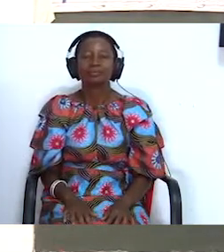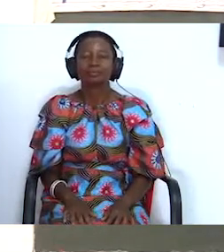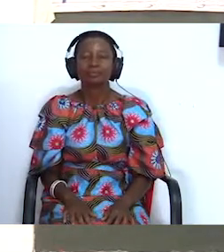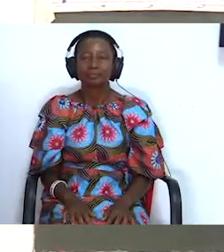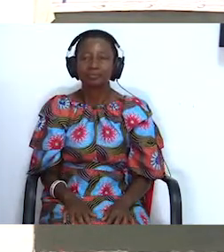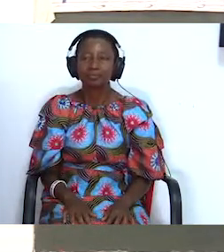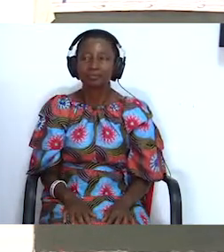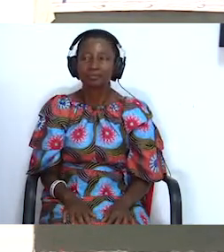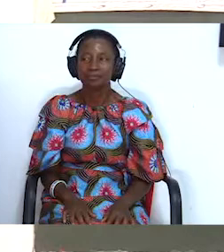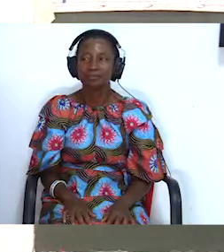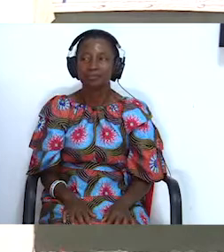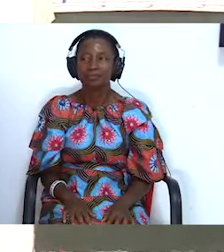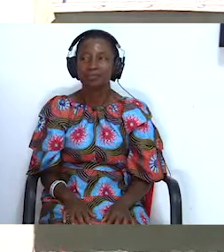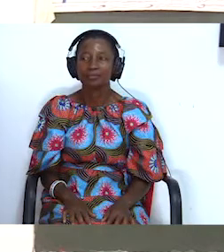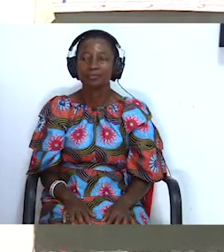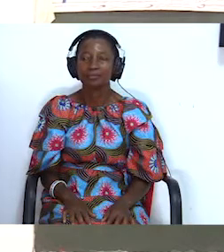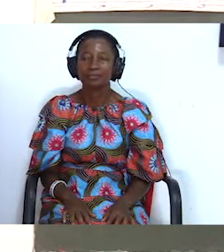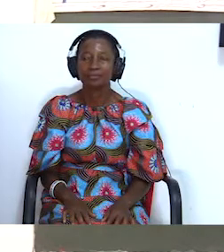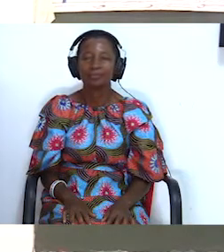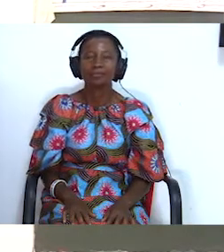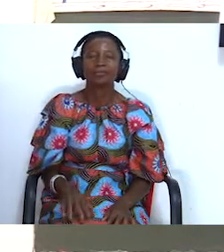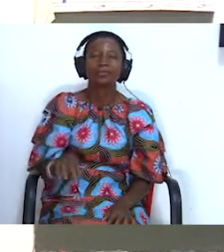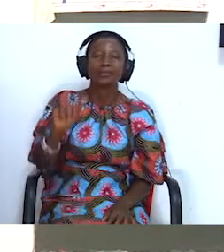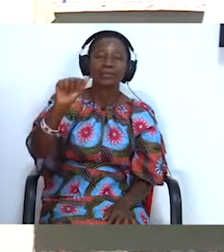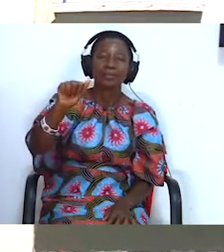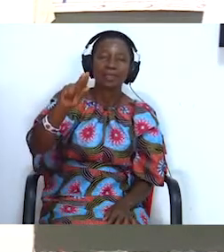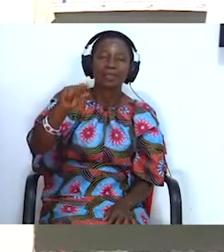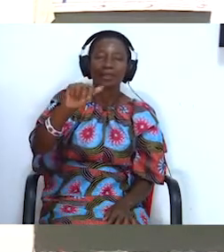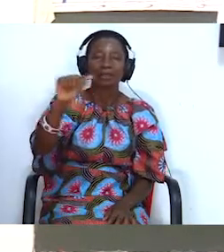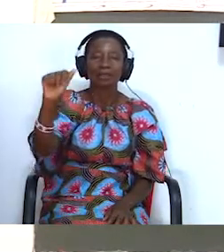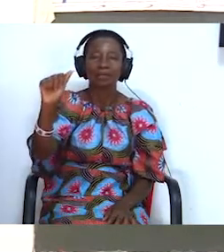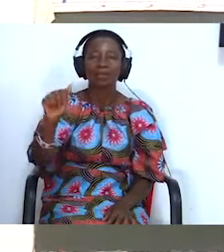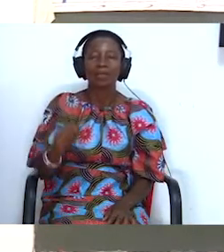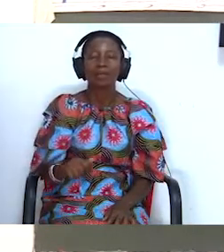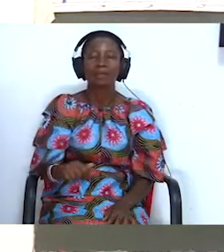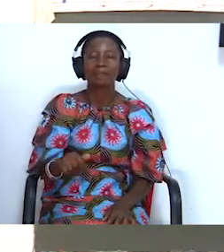begins with the letter sound ah.